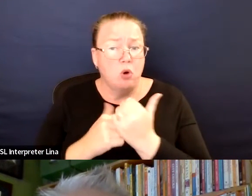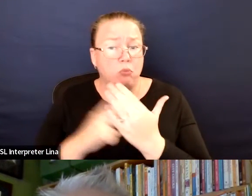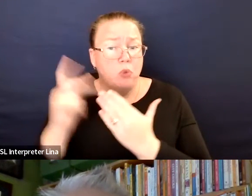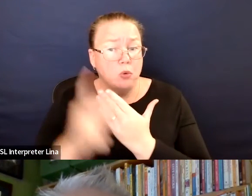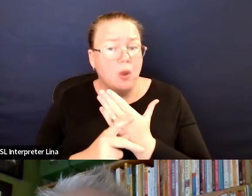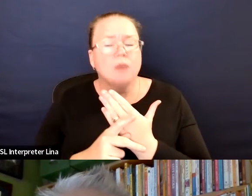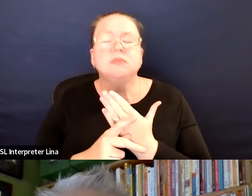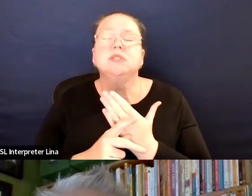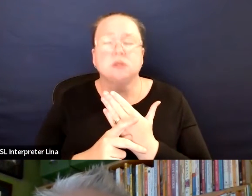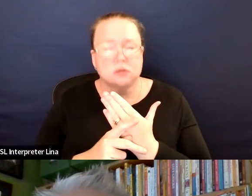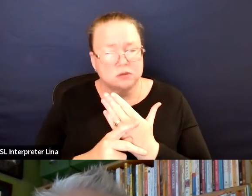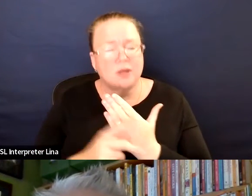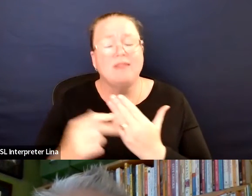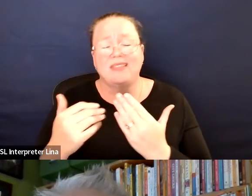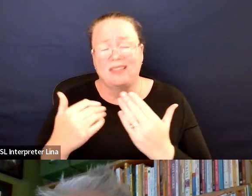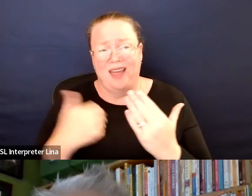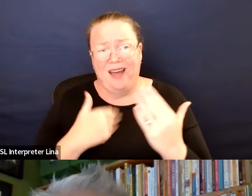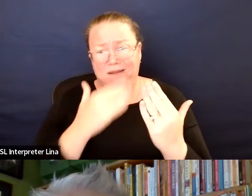there is a list of